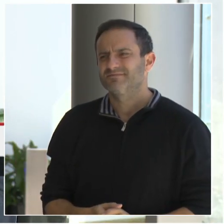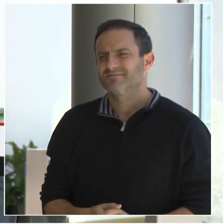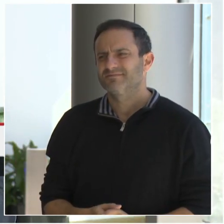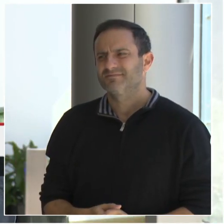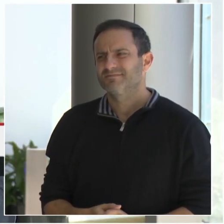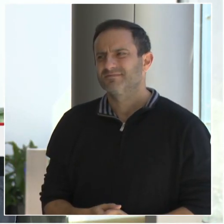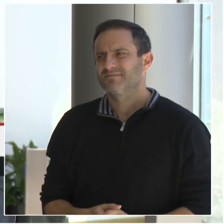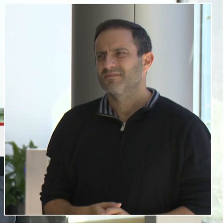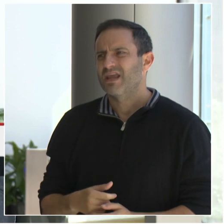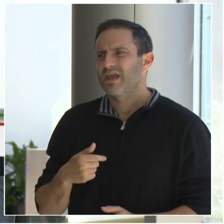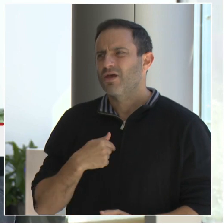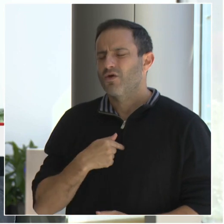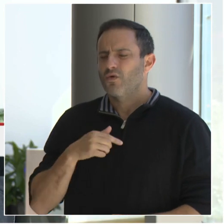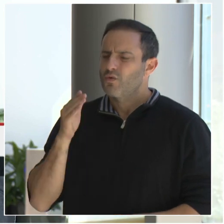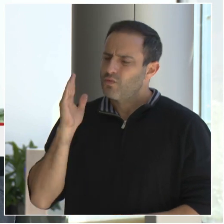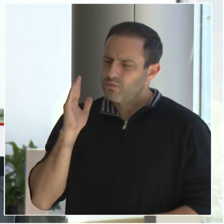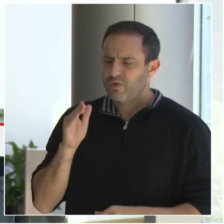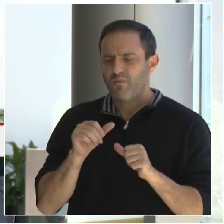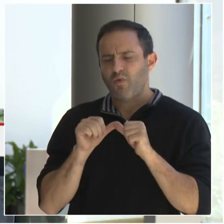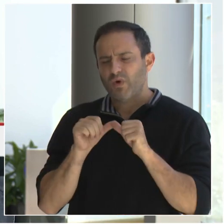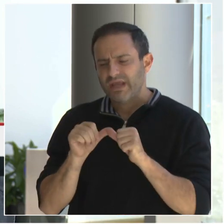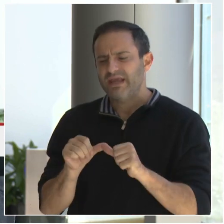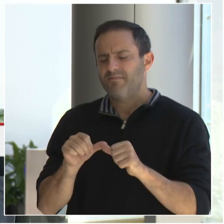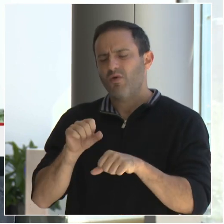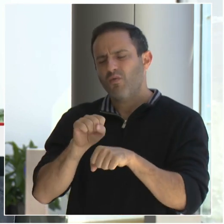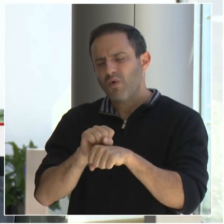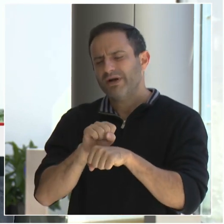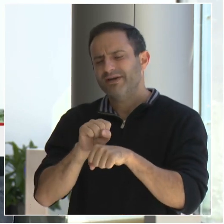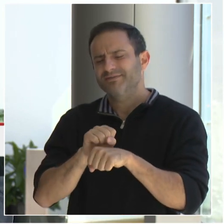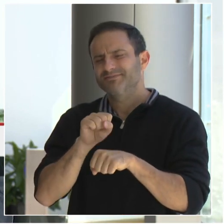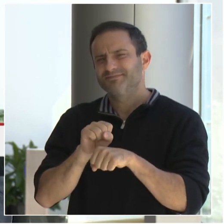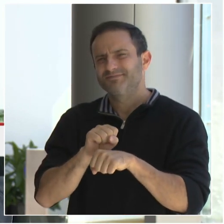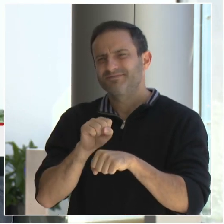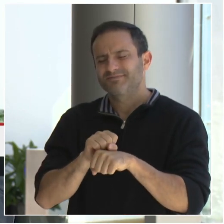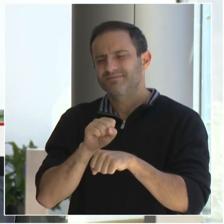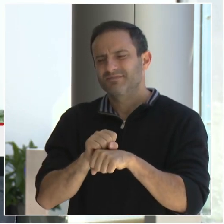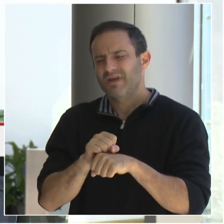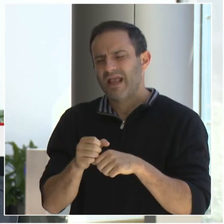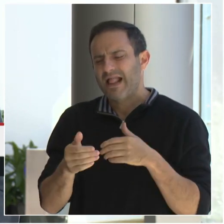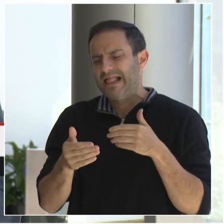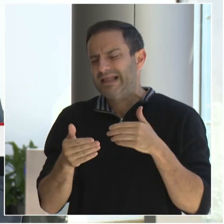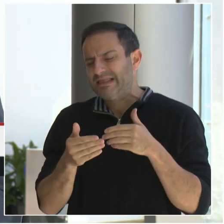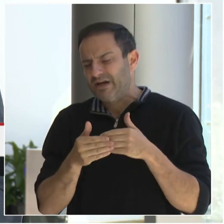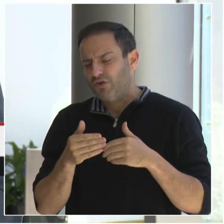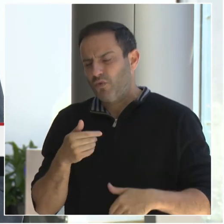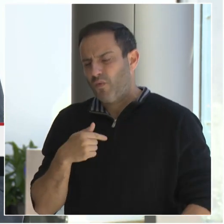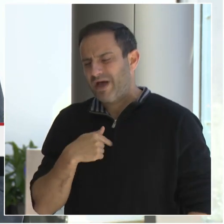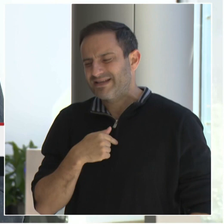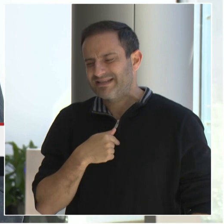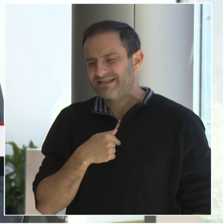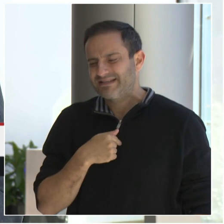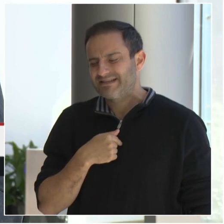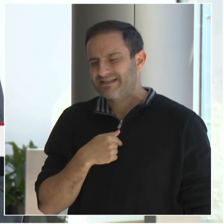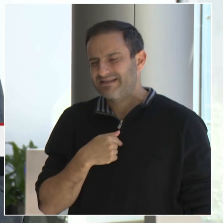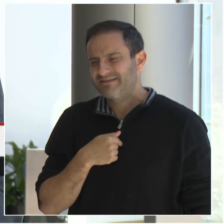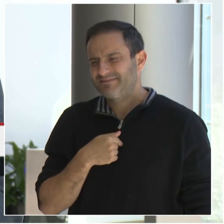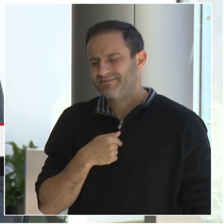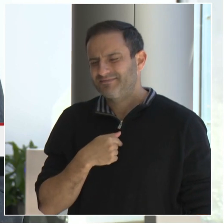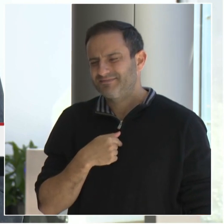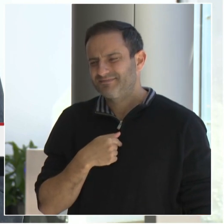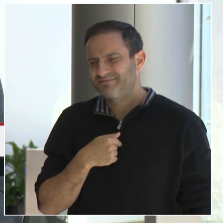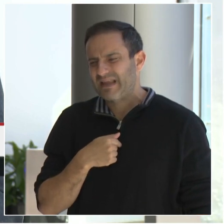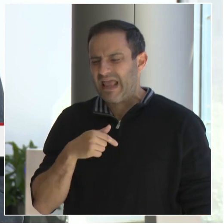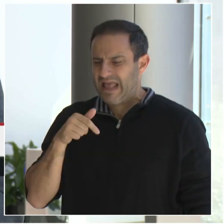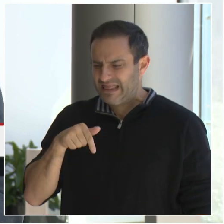And we're going to keep working on something that will be near and dear to all of us, and that is